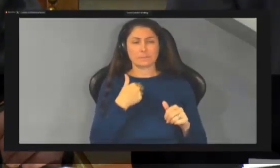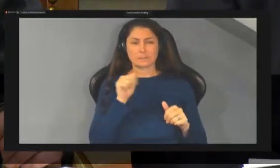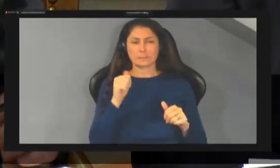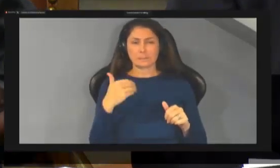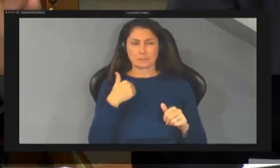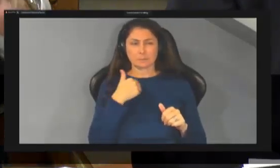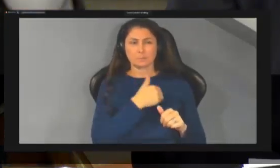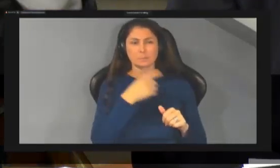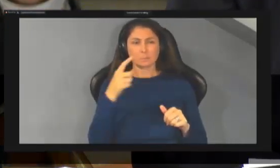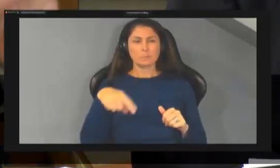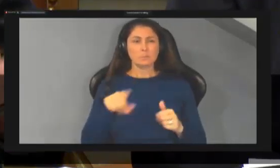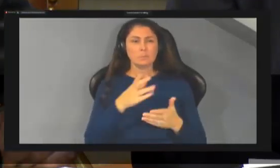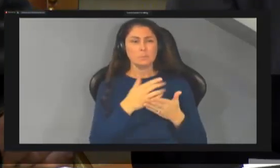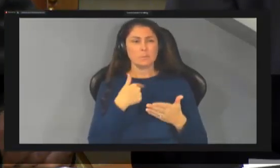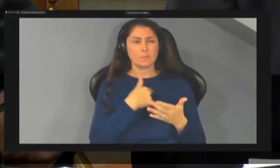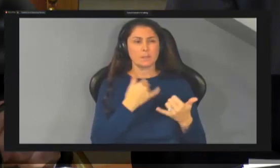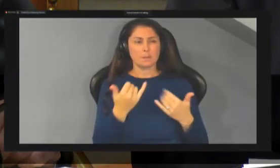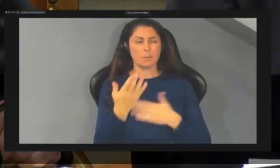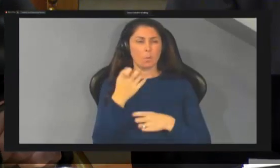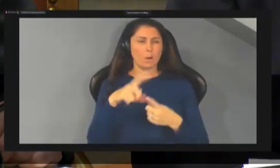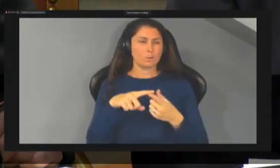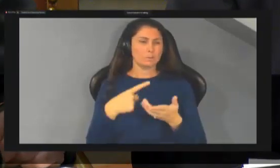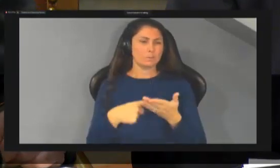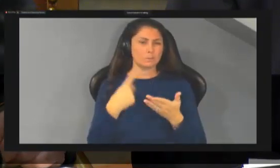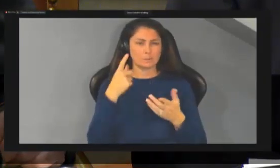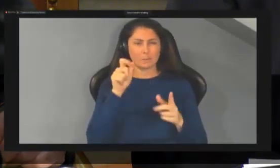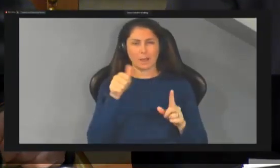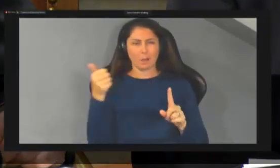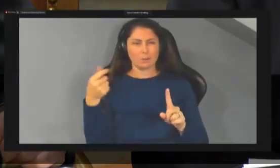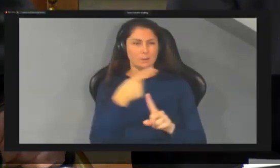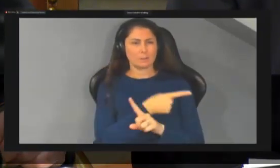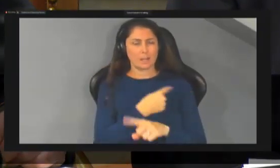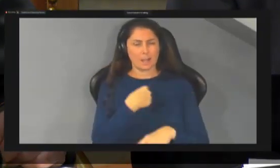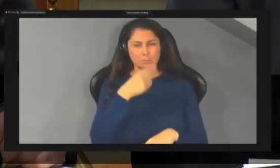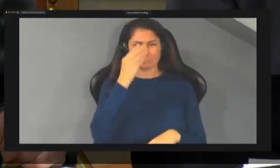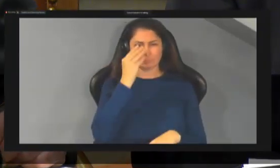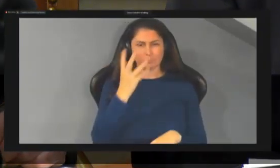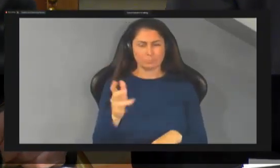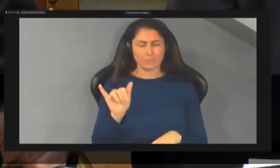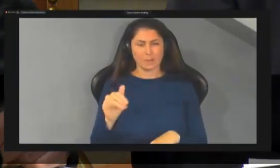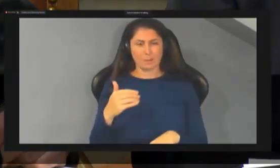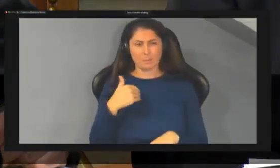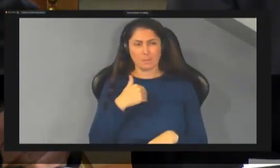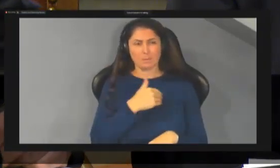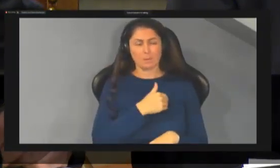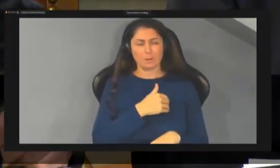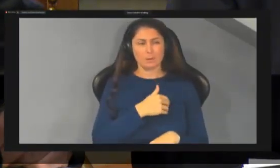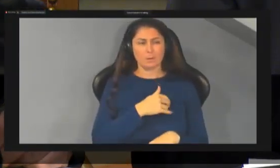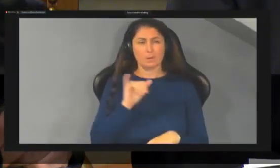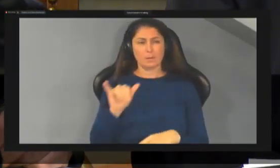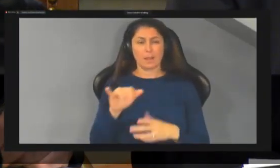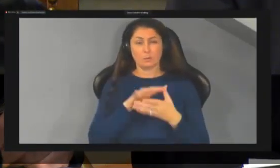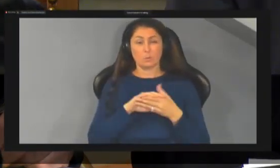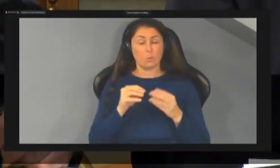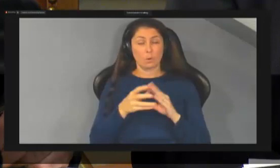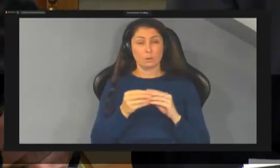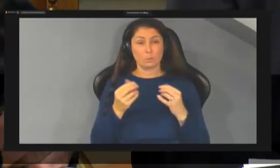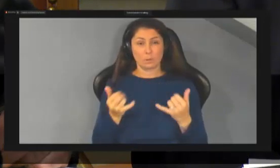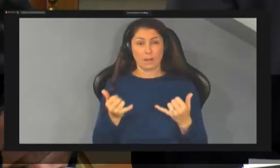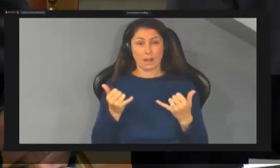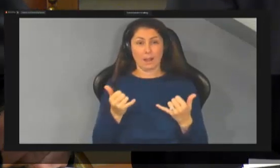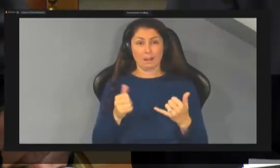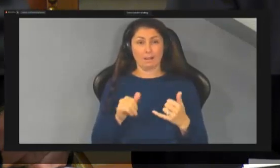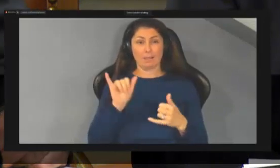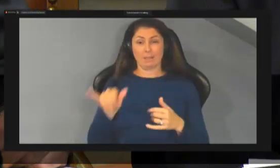stop me this morning that wanted to talk about something else, and I said to the member, I said, the story today is that this body